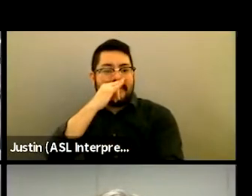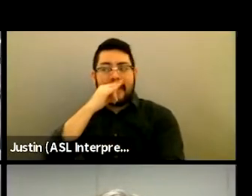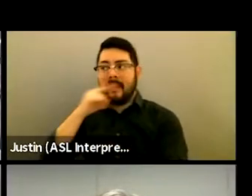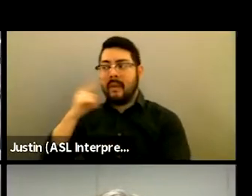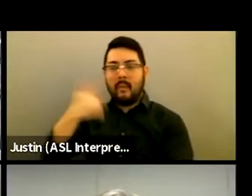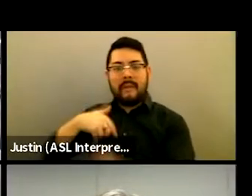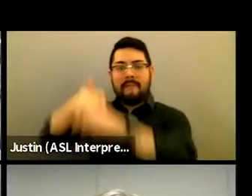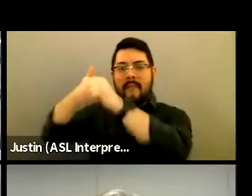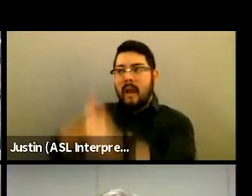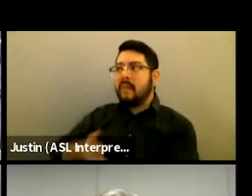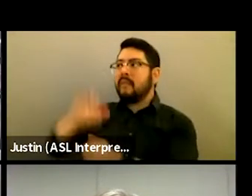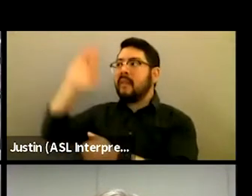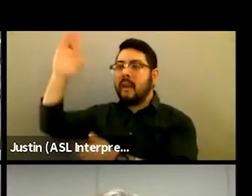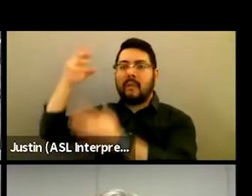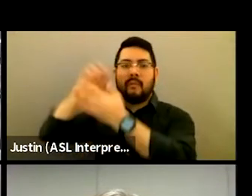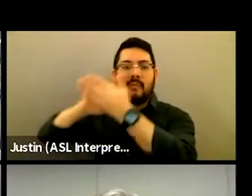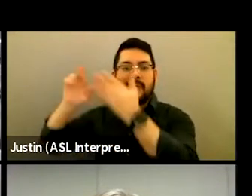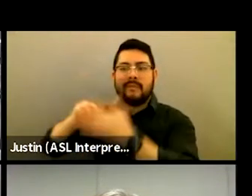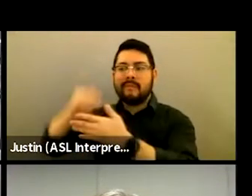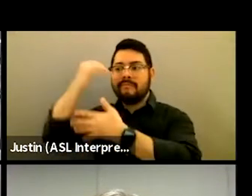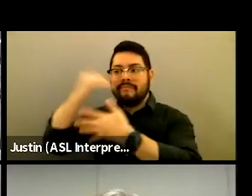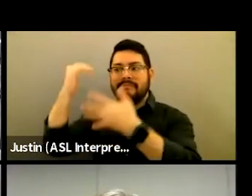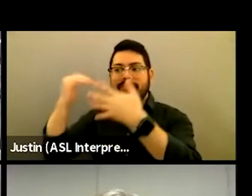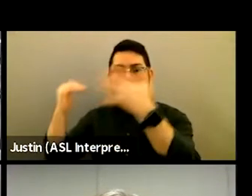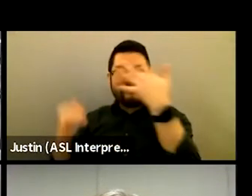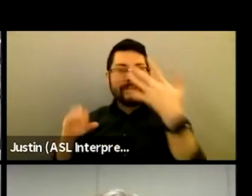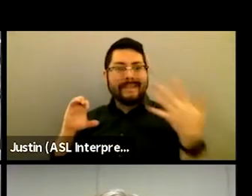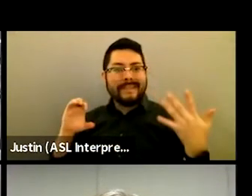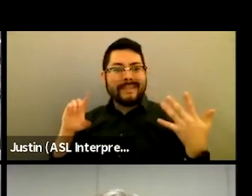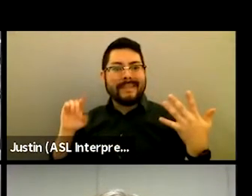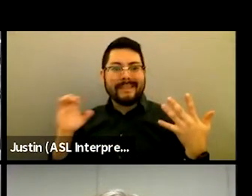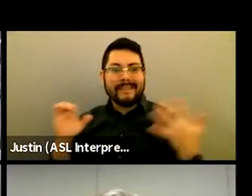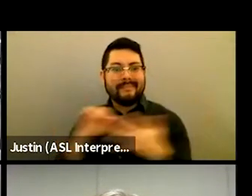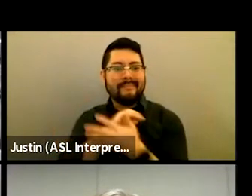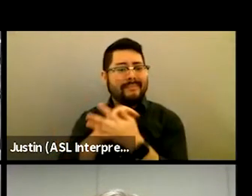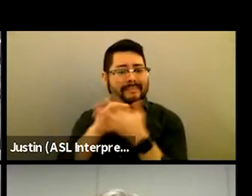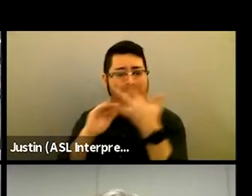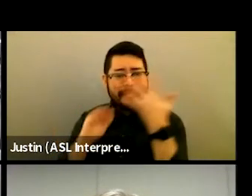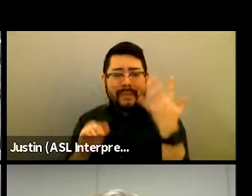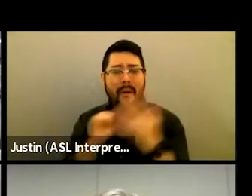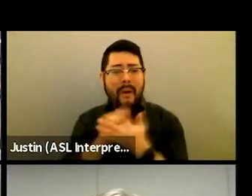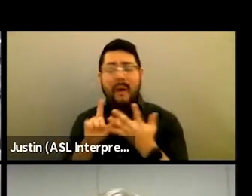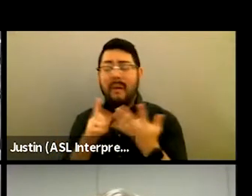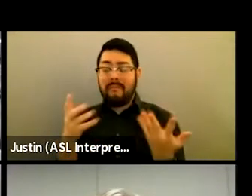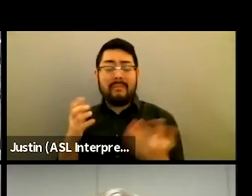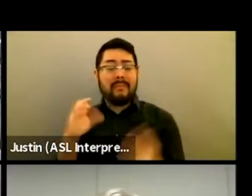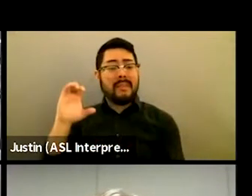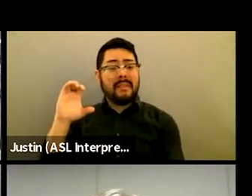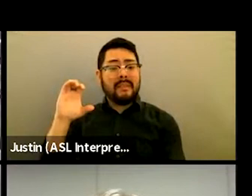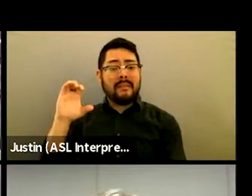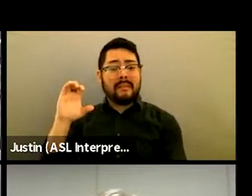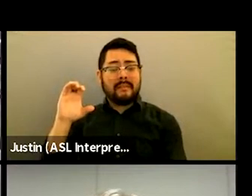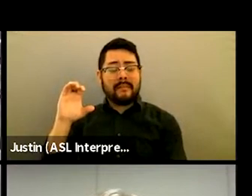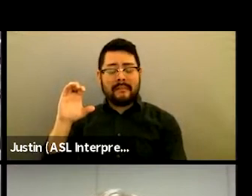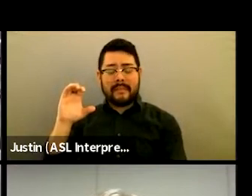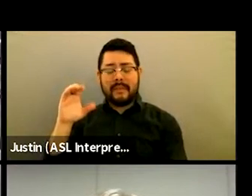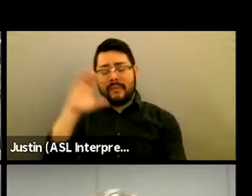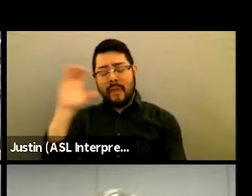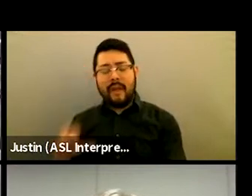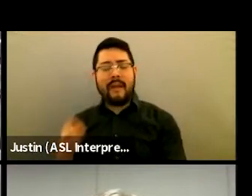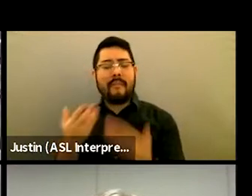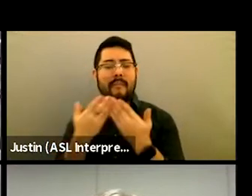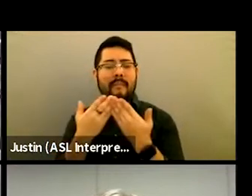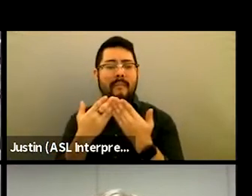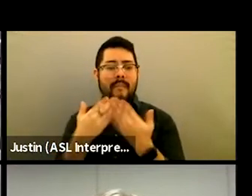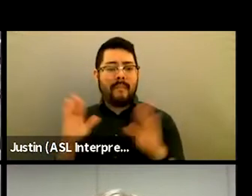recently the report that CDC released, and the report that the Chicago Department of Health released on schools here in Chicago.